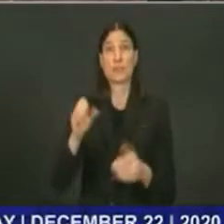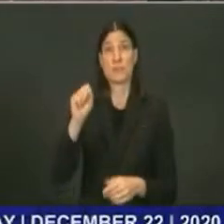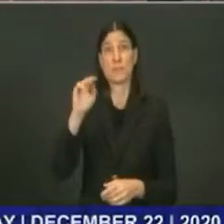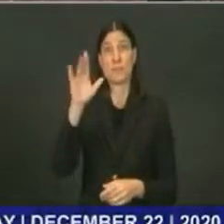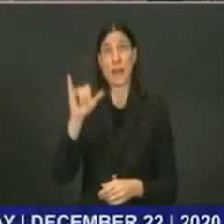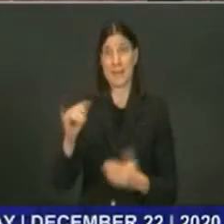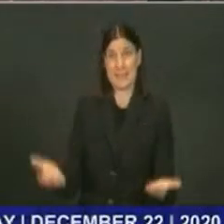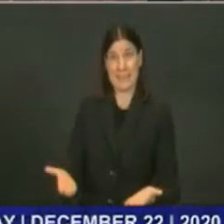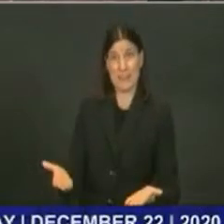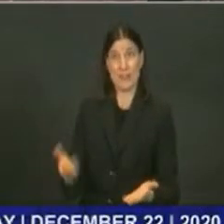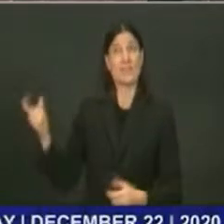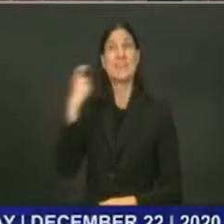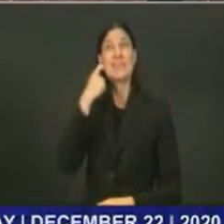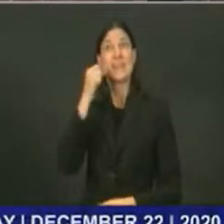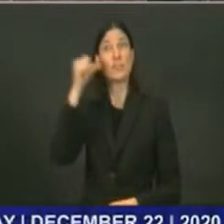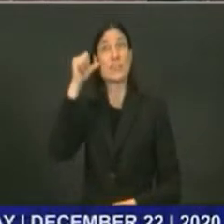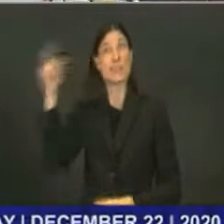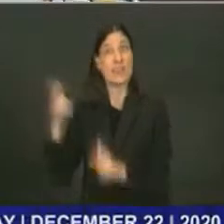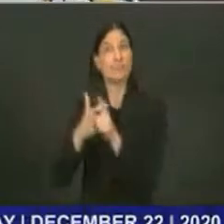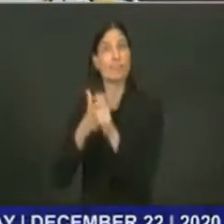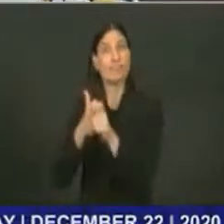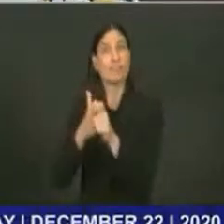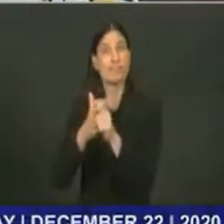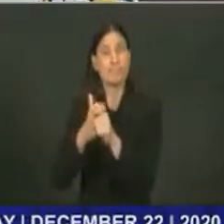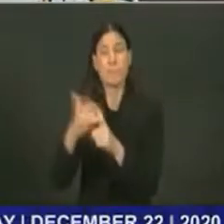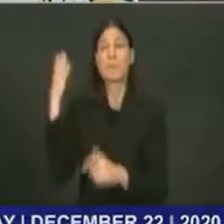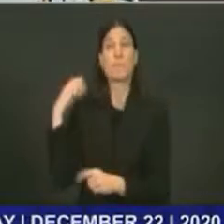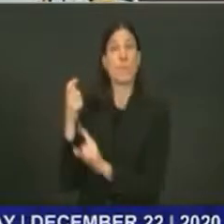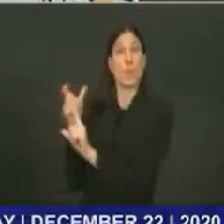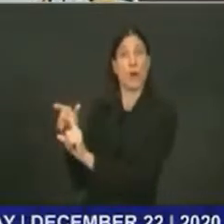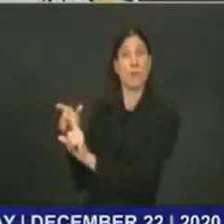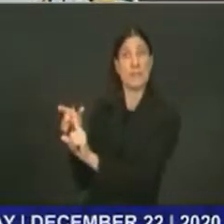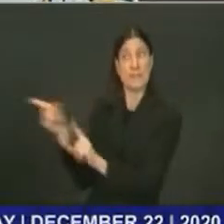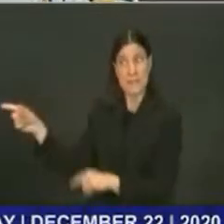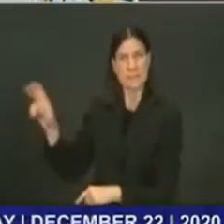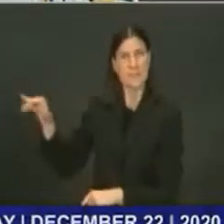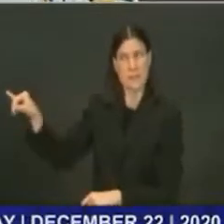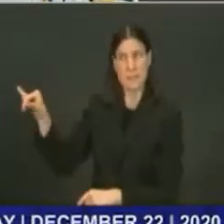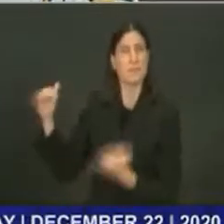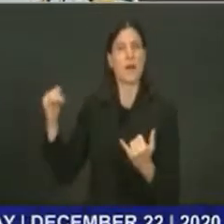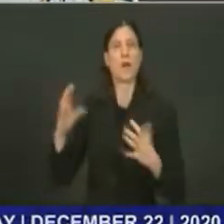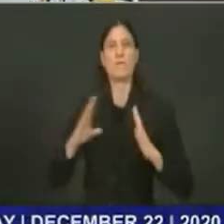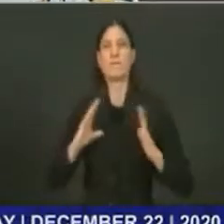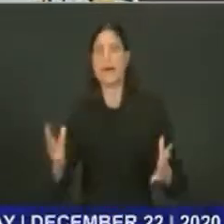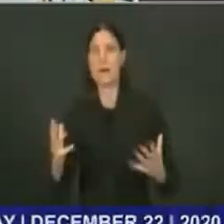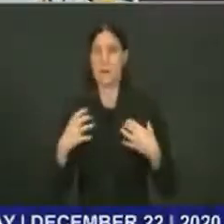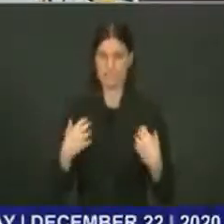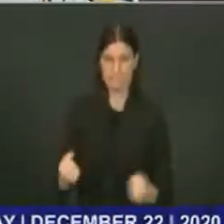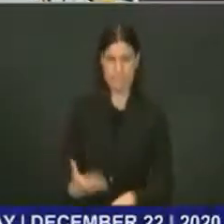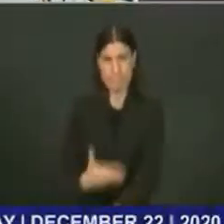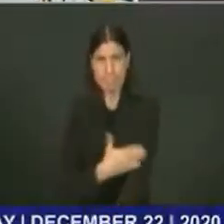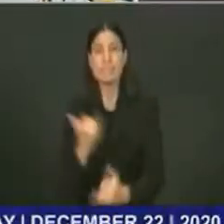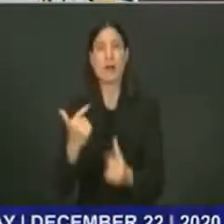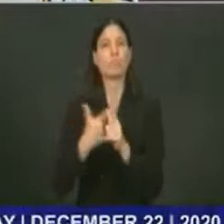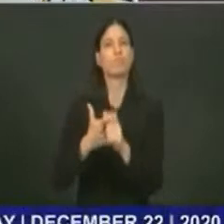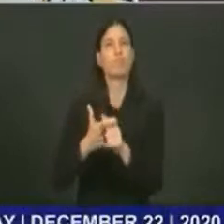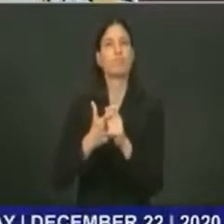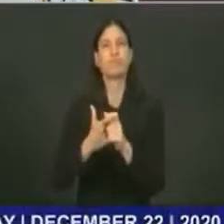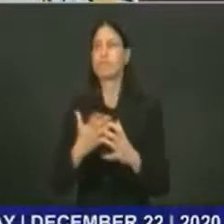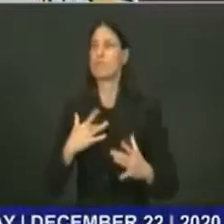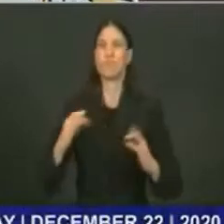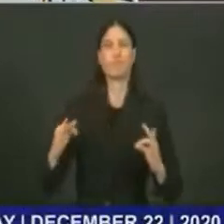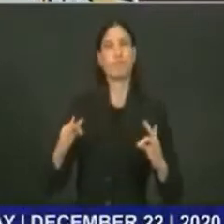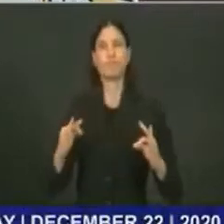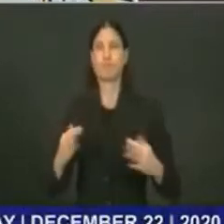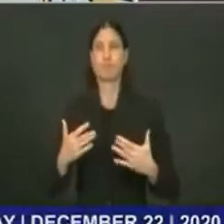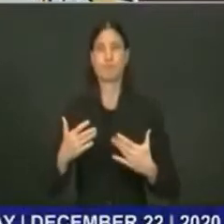terrific. He tells me he went running yesterday and he's feeling great and he's out of isolation. So welcome back, it's great to have you guys. Dr. Chan was not able to be